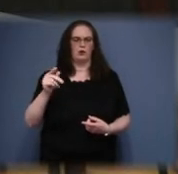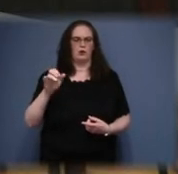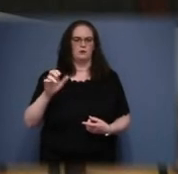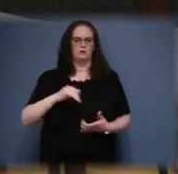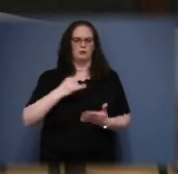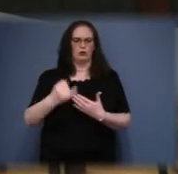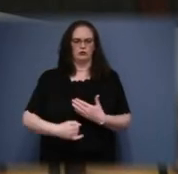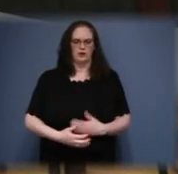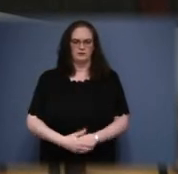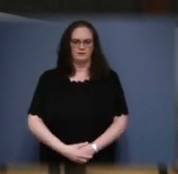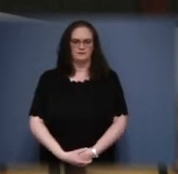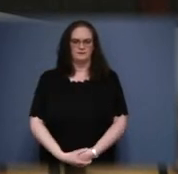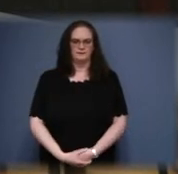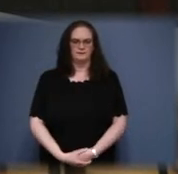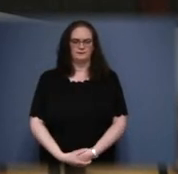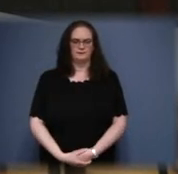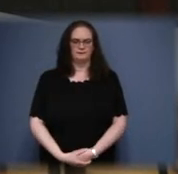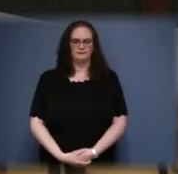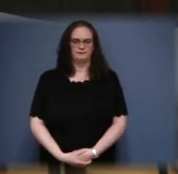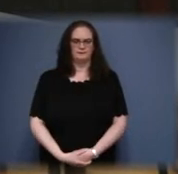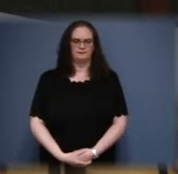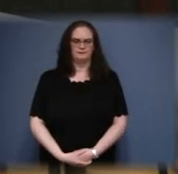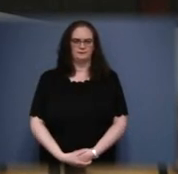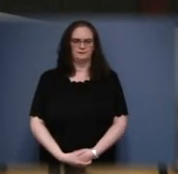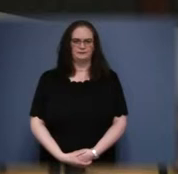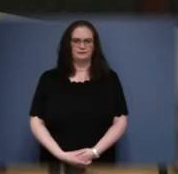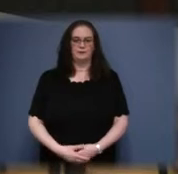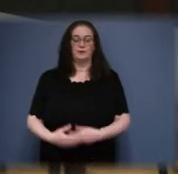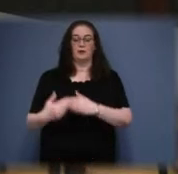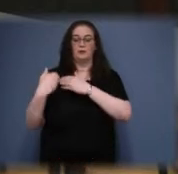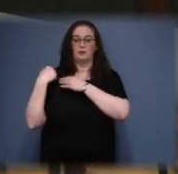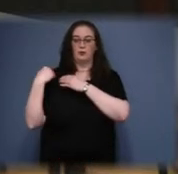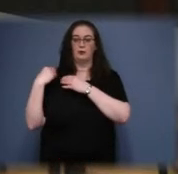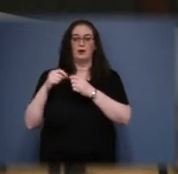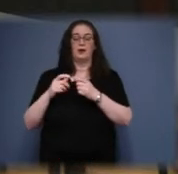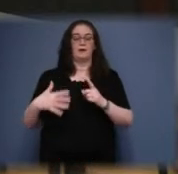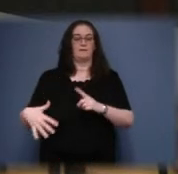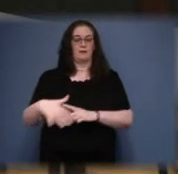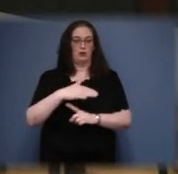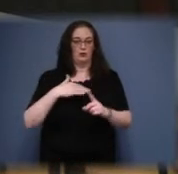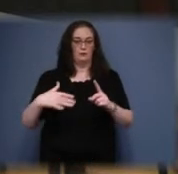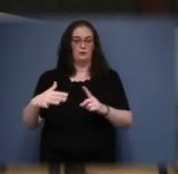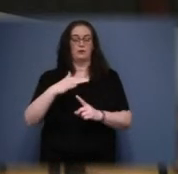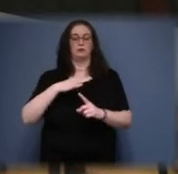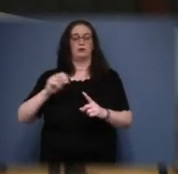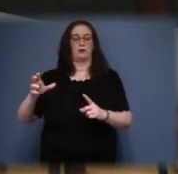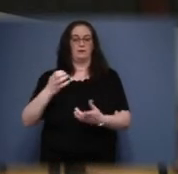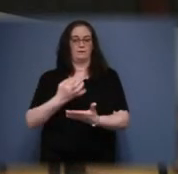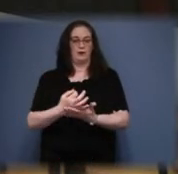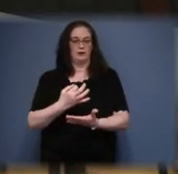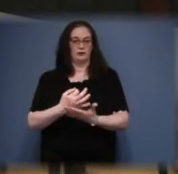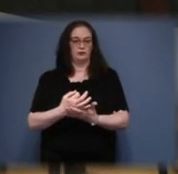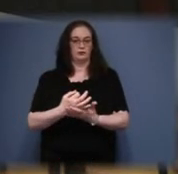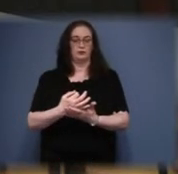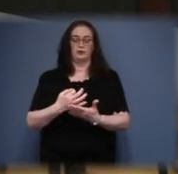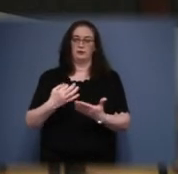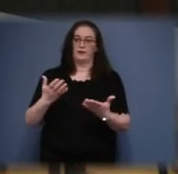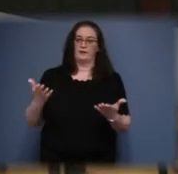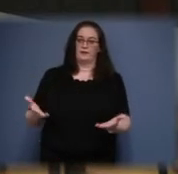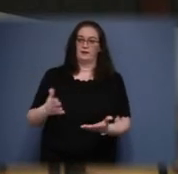project. The burden, both environmental and financial, this